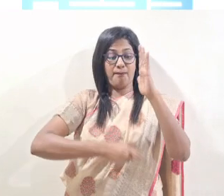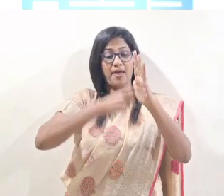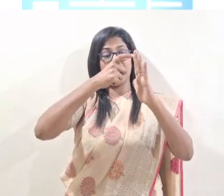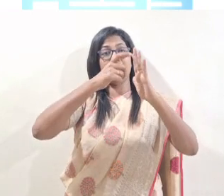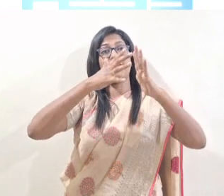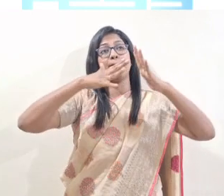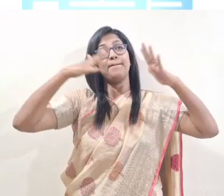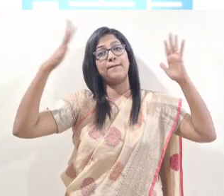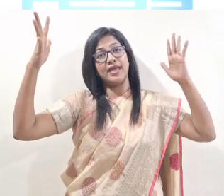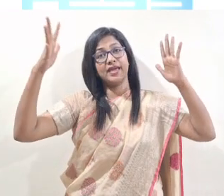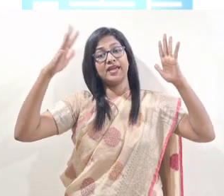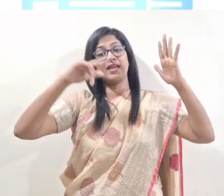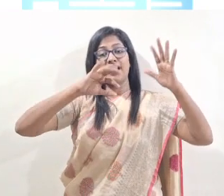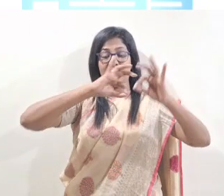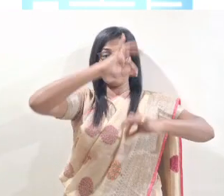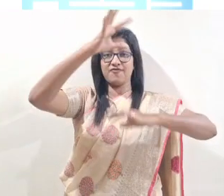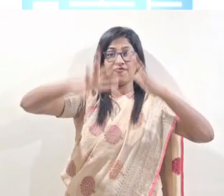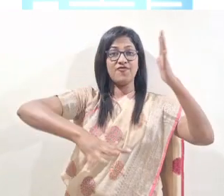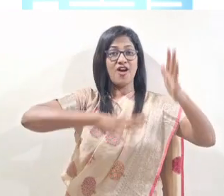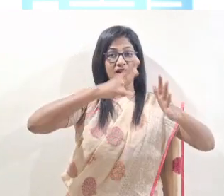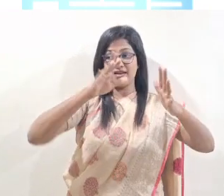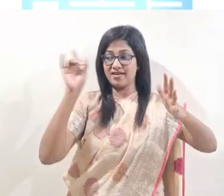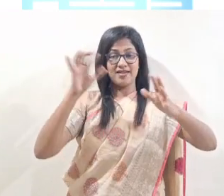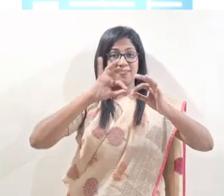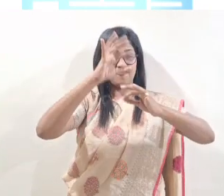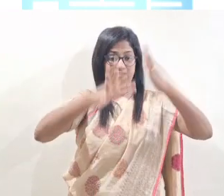fire, and then he douses that.